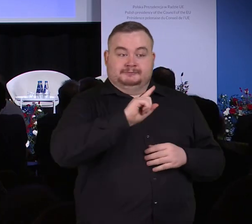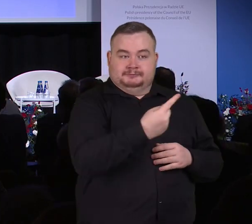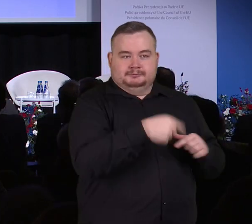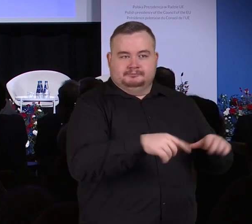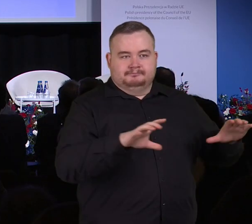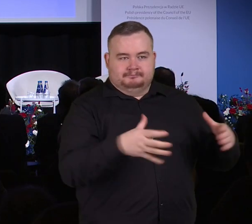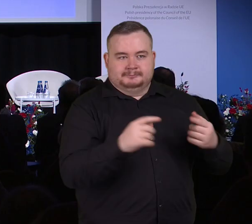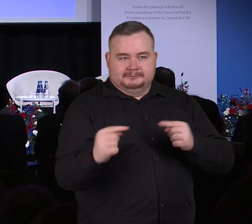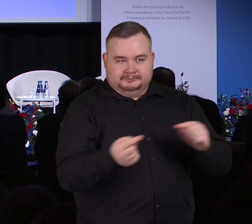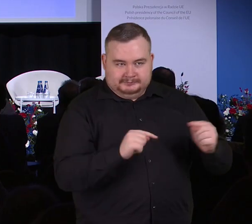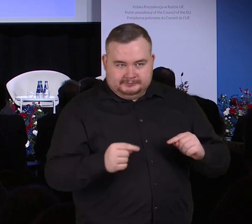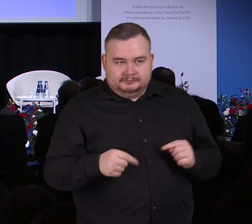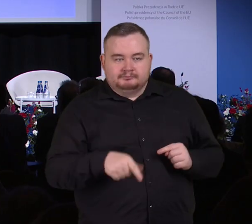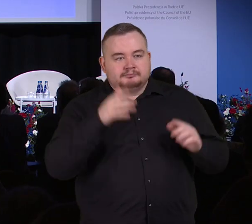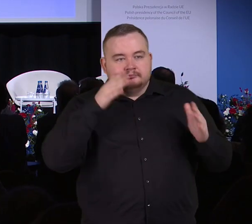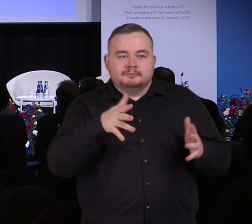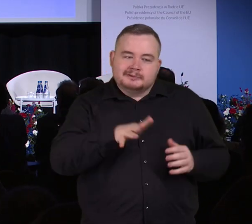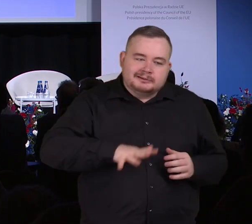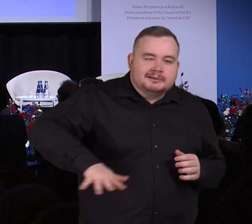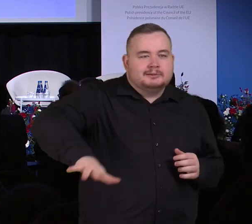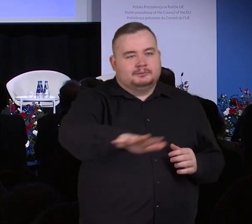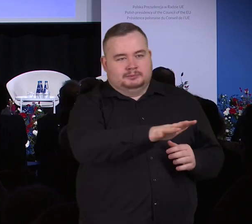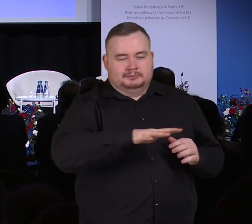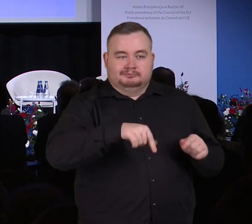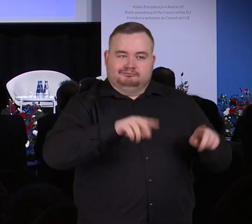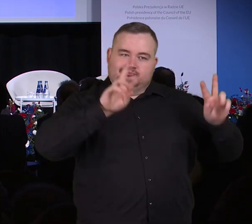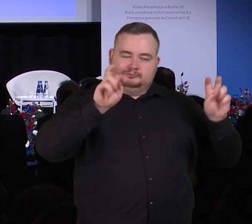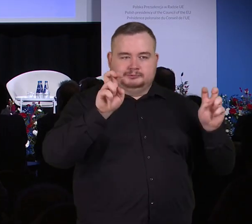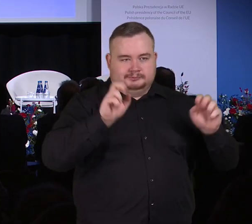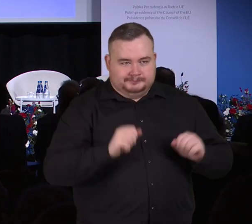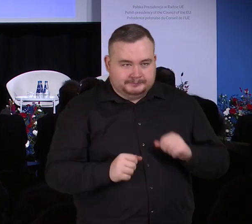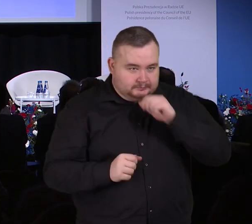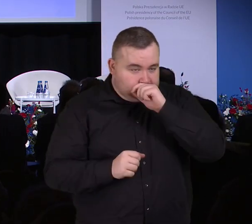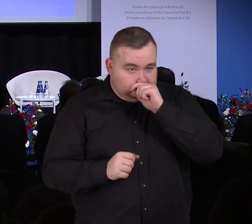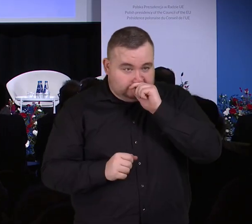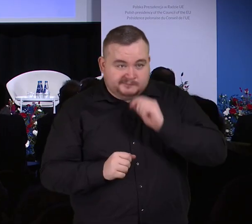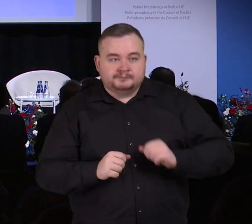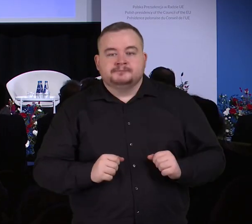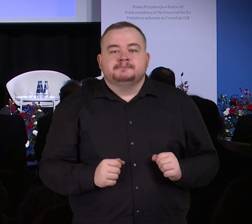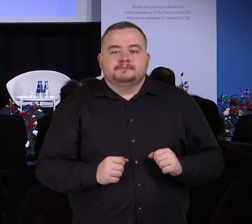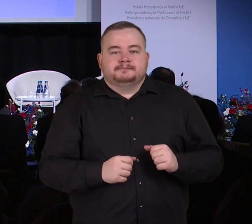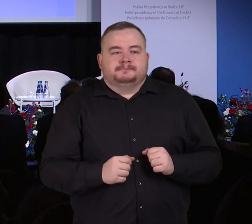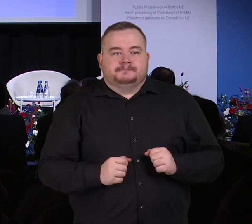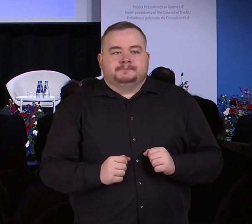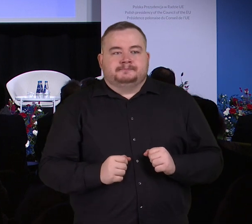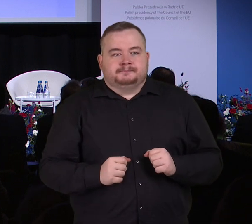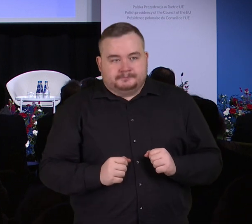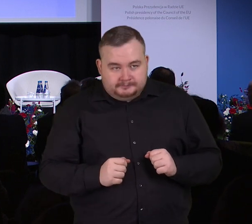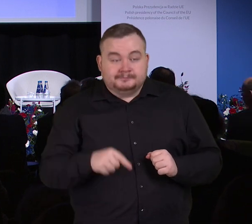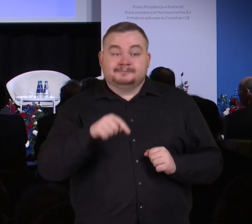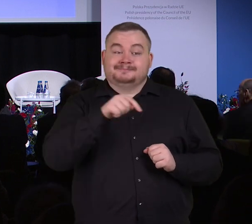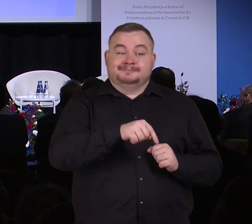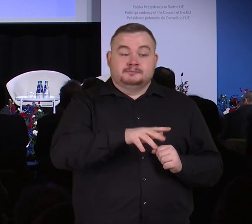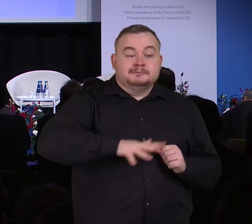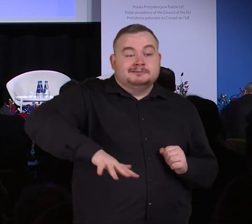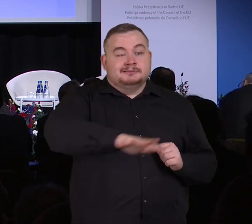instruments looks from the eagle eye point of view. So please welcome on stage Jens